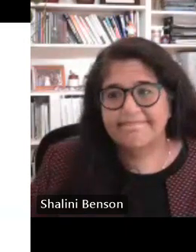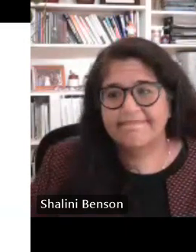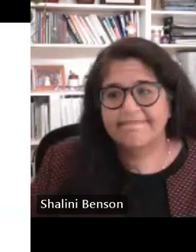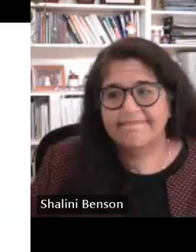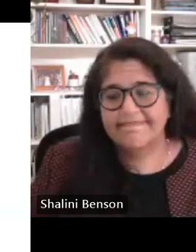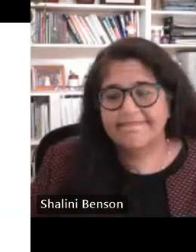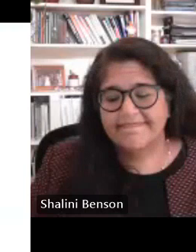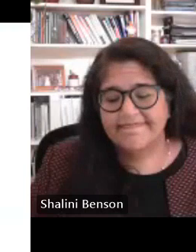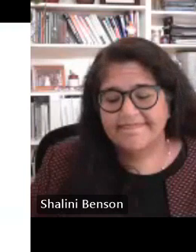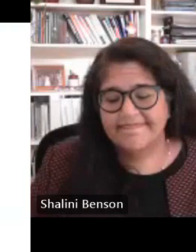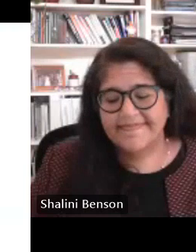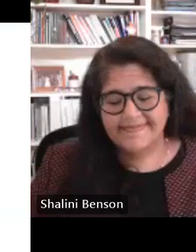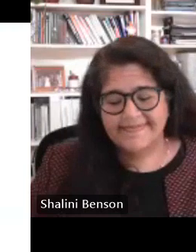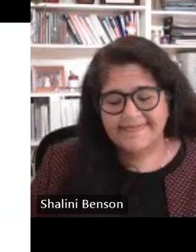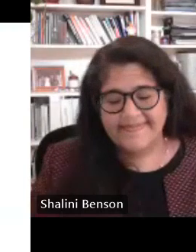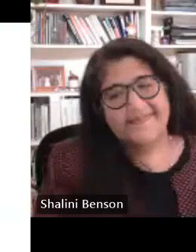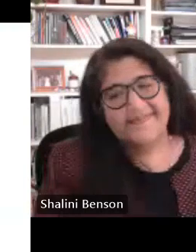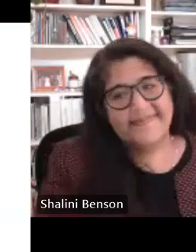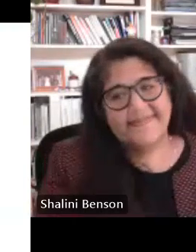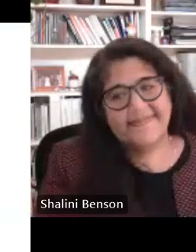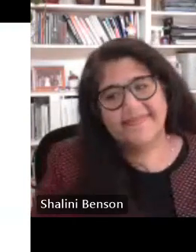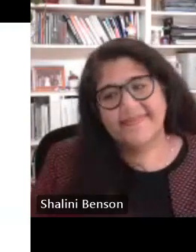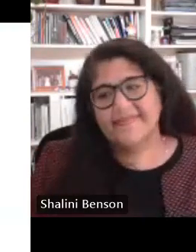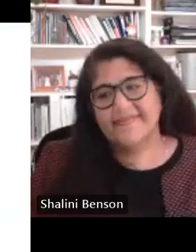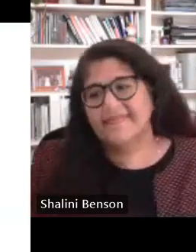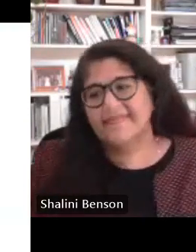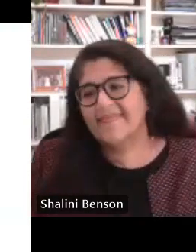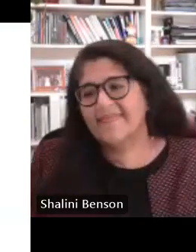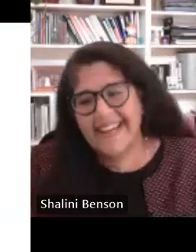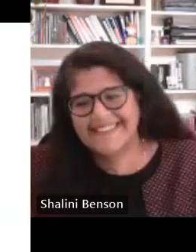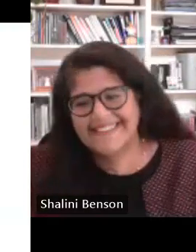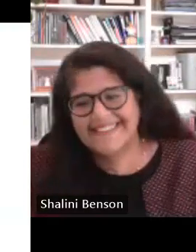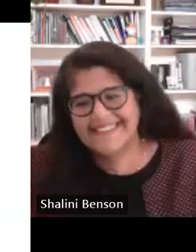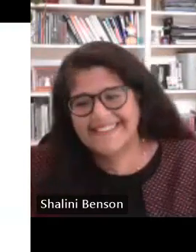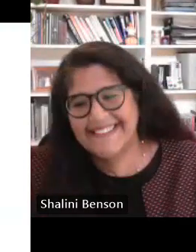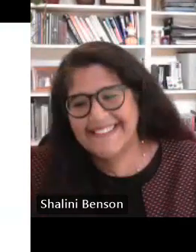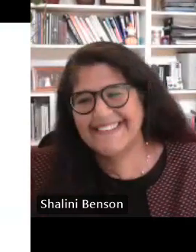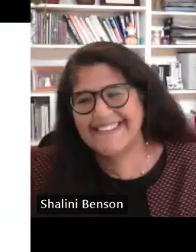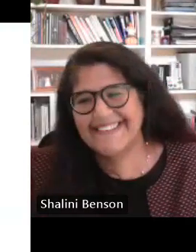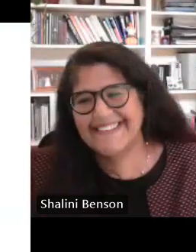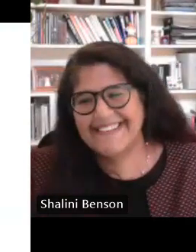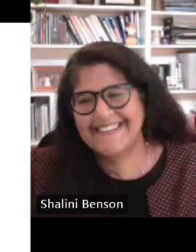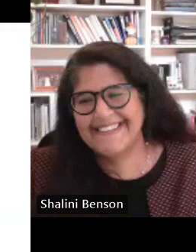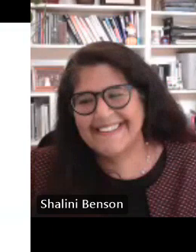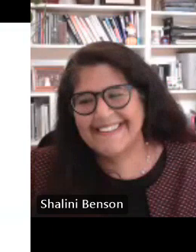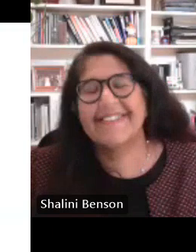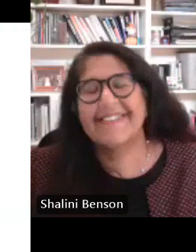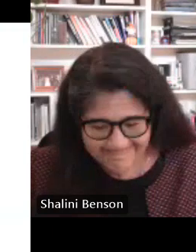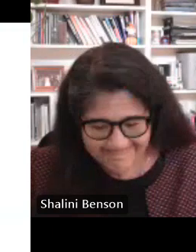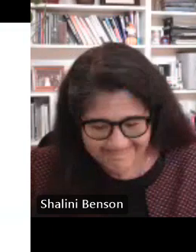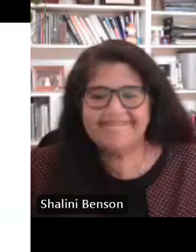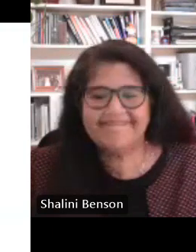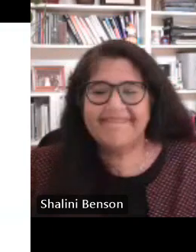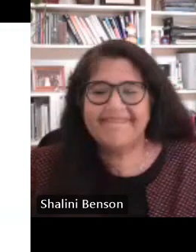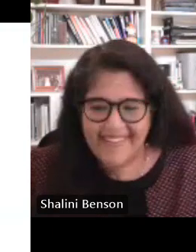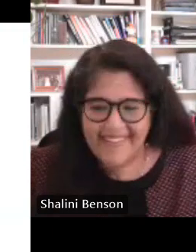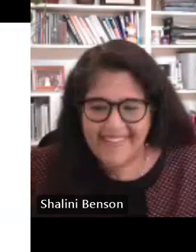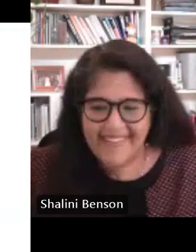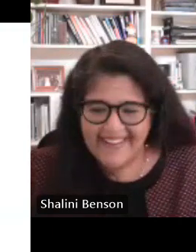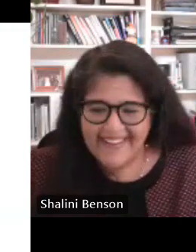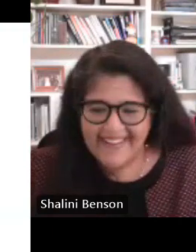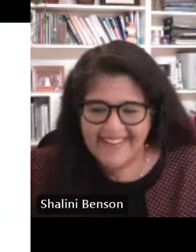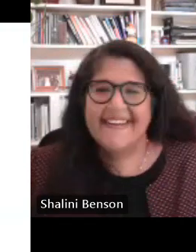No, go ahead, Ed. Sorry. I think all 3 of us have done over 20 years in federal budget, and all 3 of us are still learning. So you got to